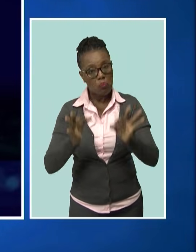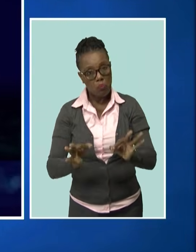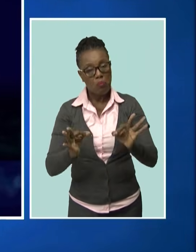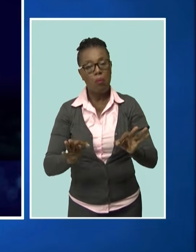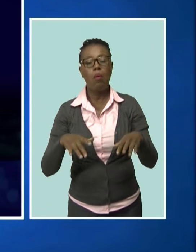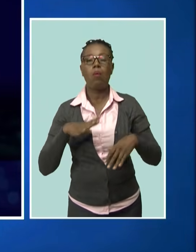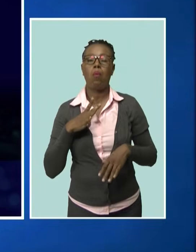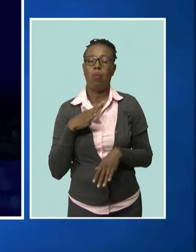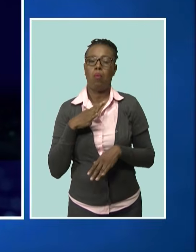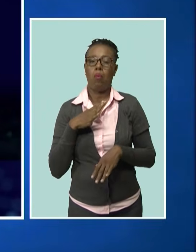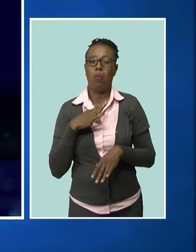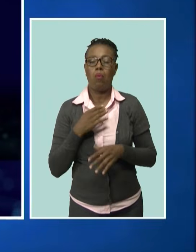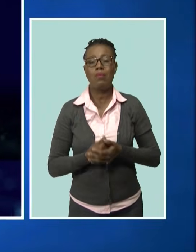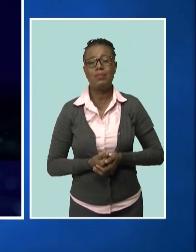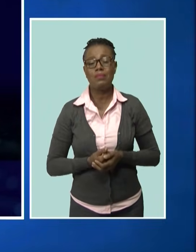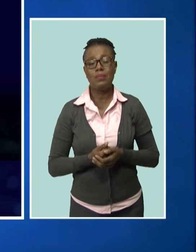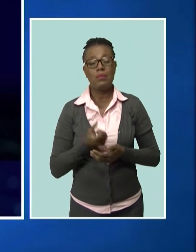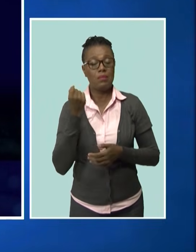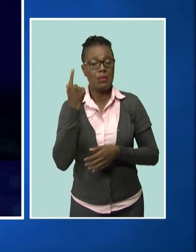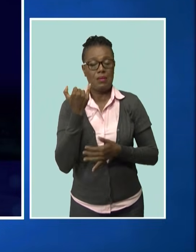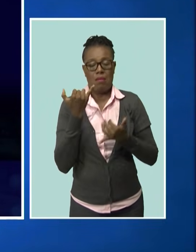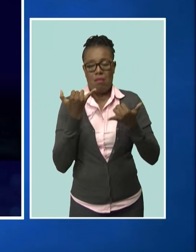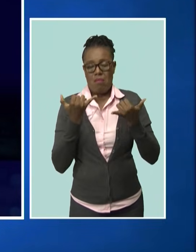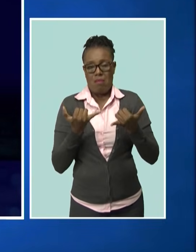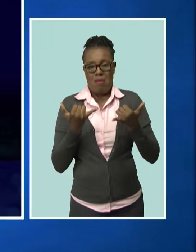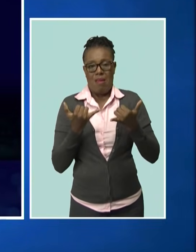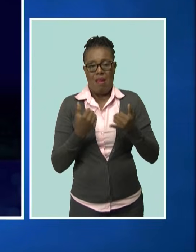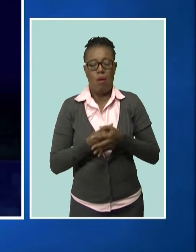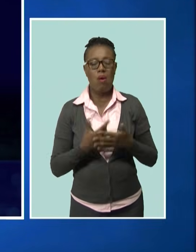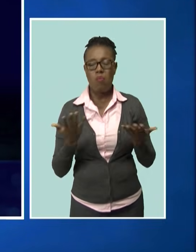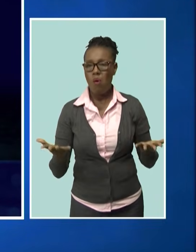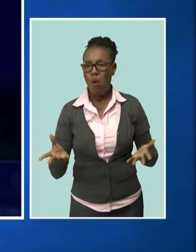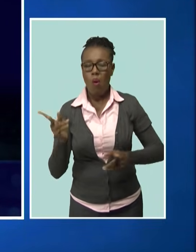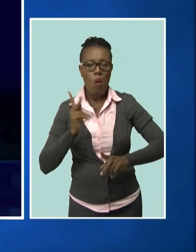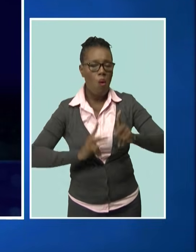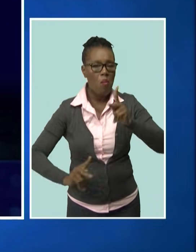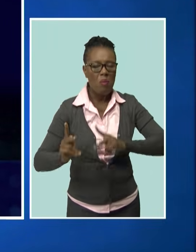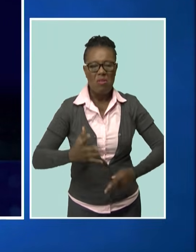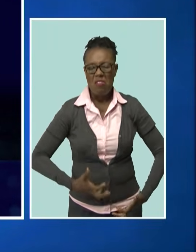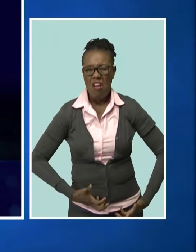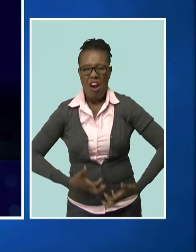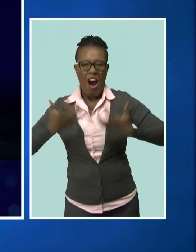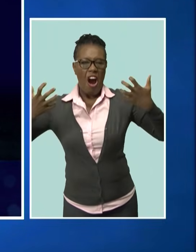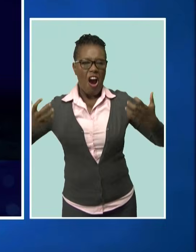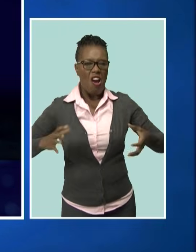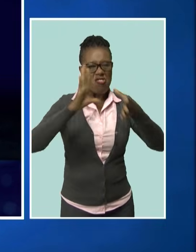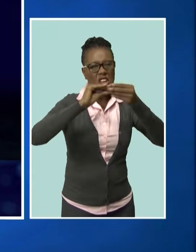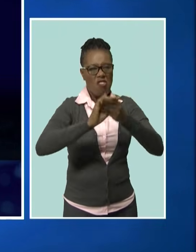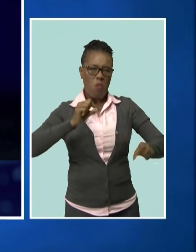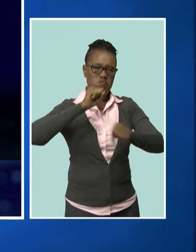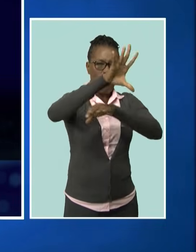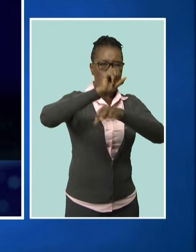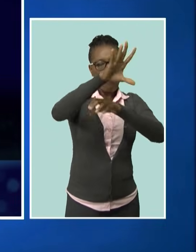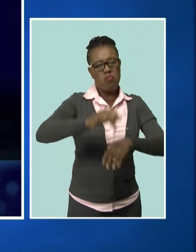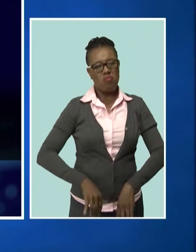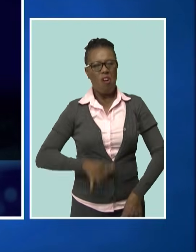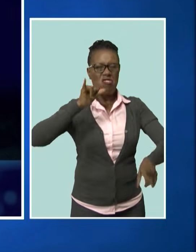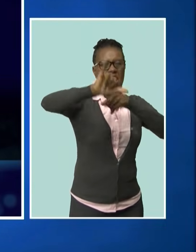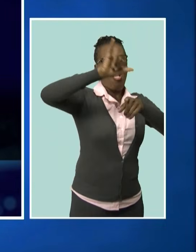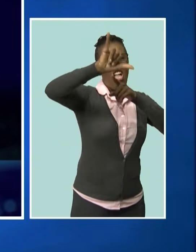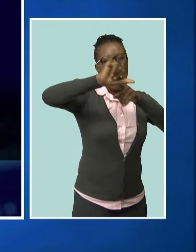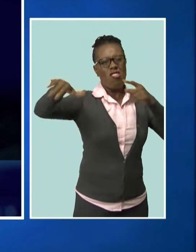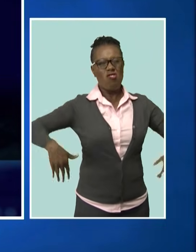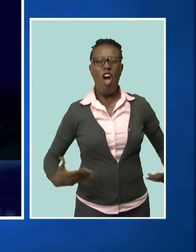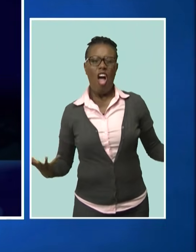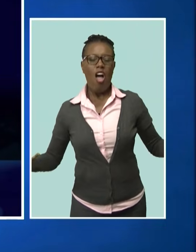meantime, we don't want the tempers to be flaring, the exchange of words, the expletives as